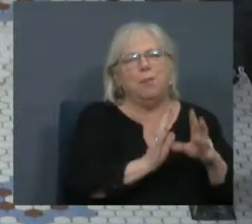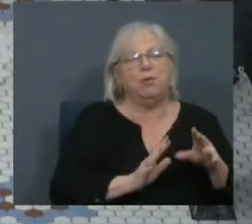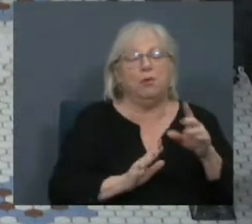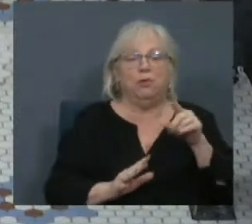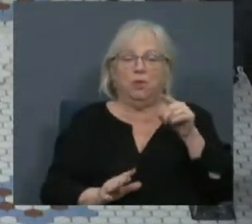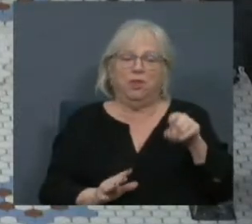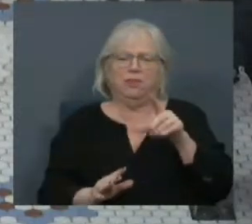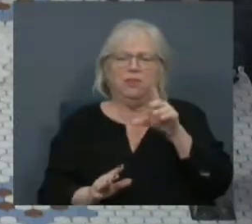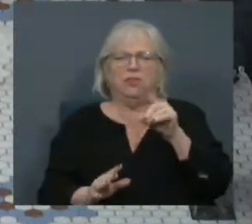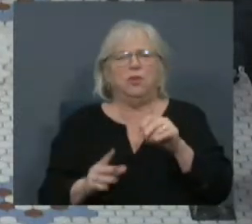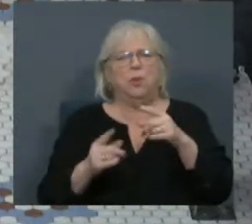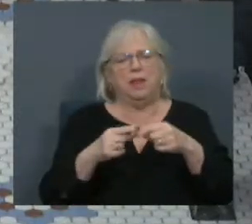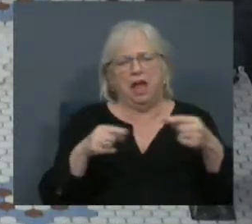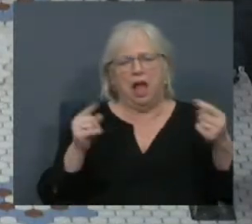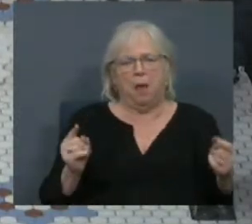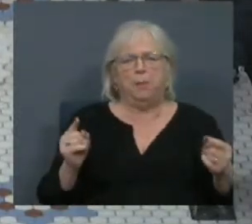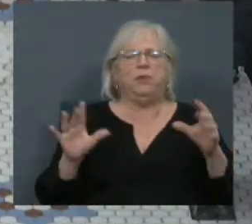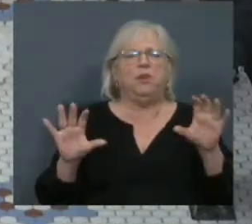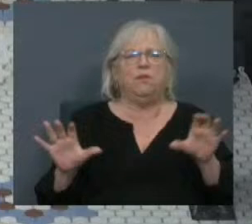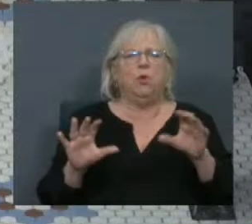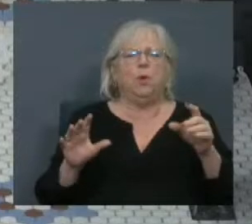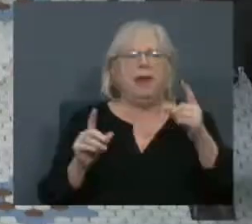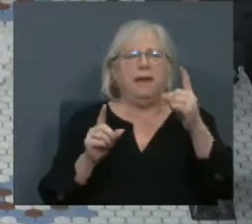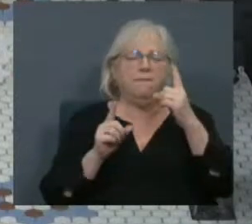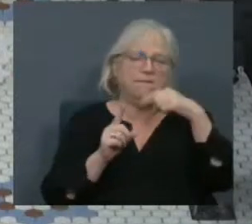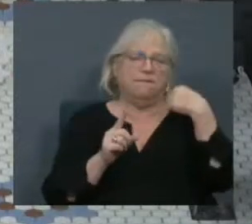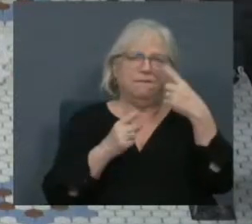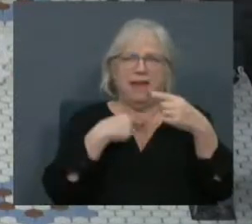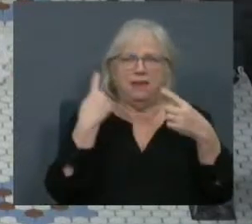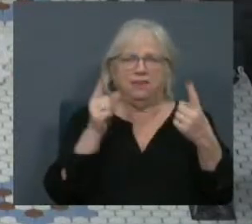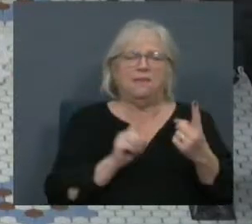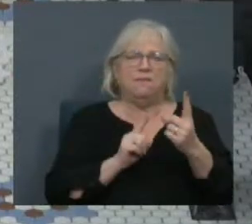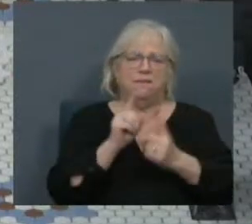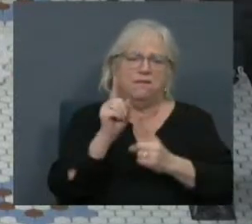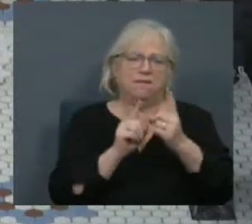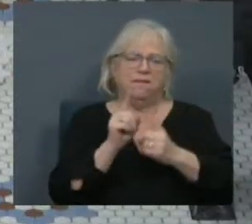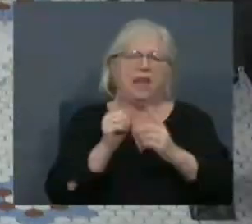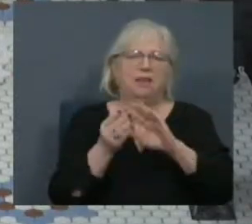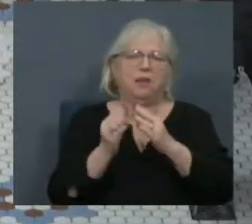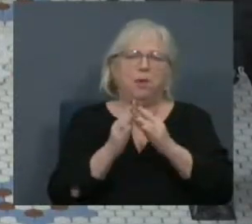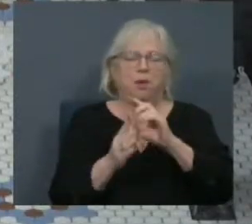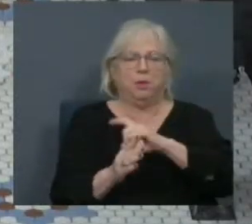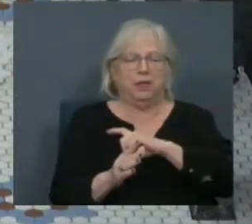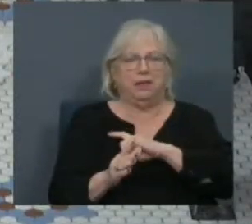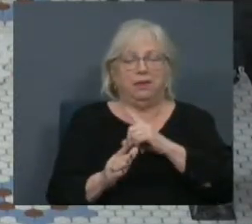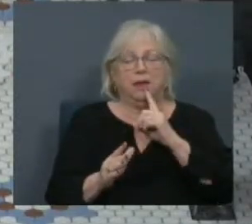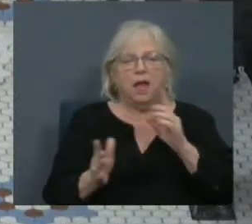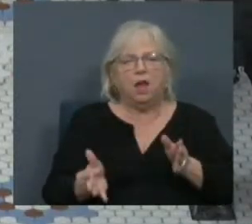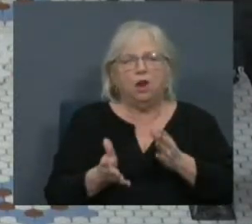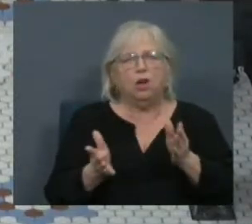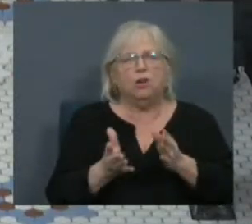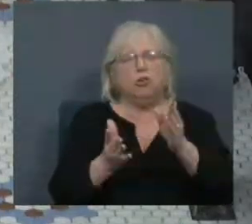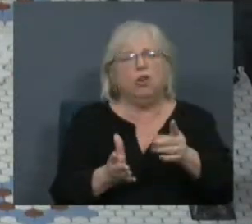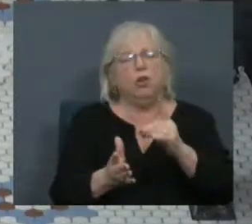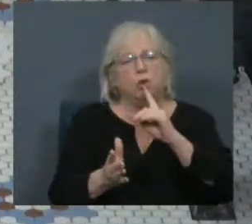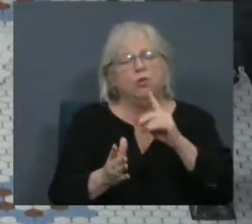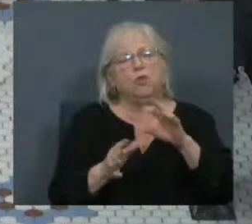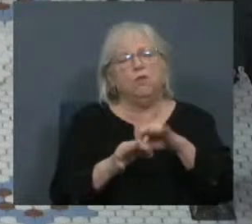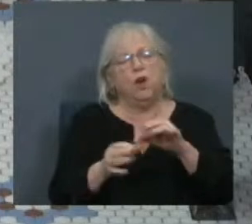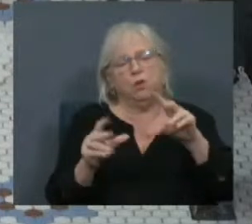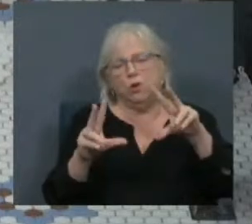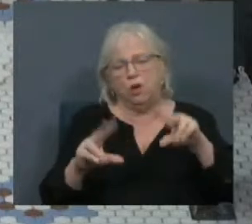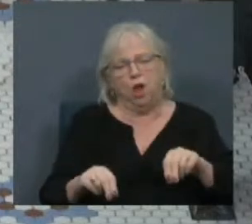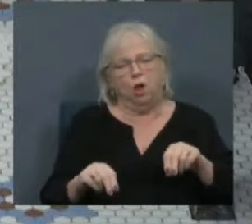of doing face-to-face community policing. And I urge y'all to seriously consider voting no, separating this out, trying to find